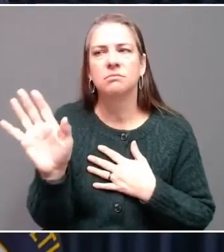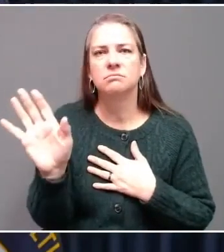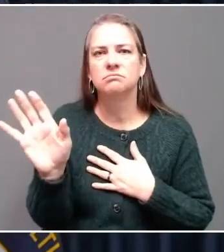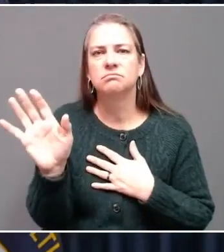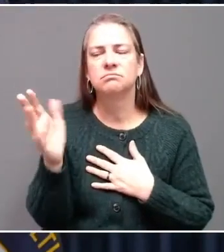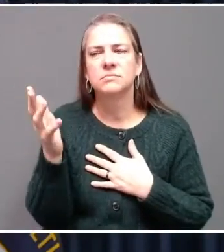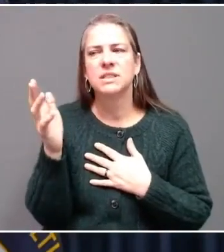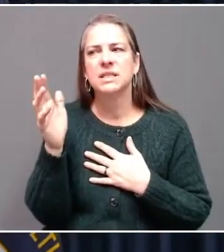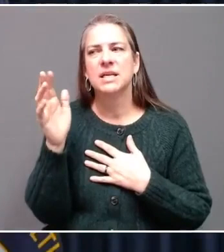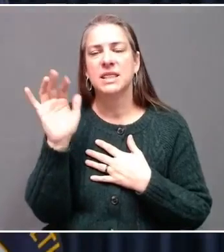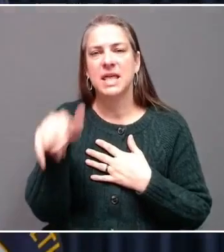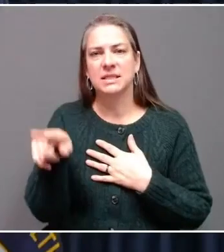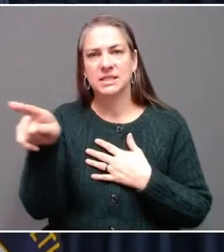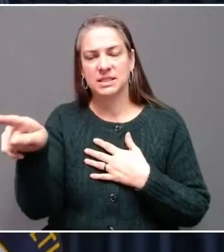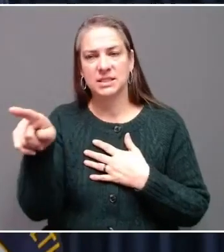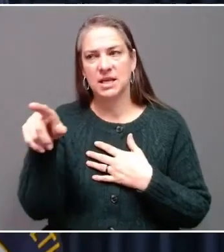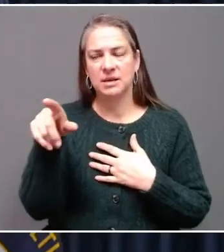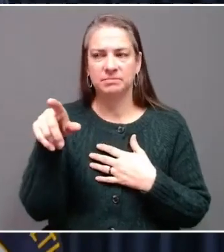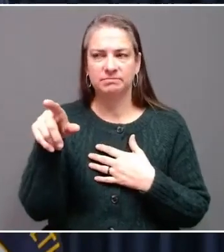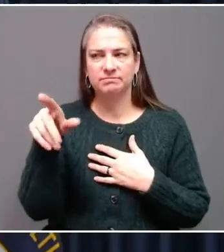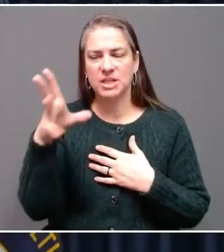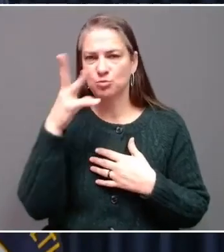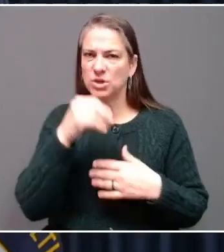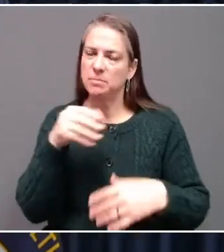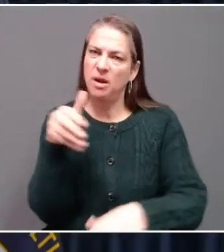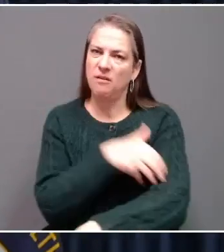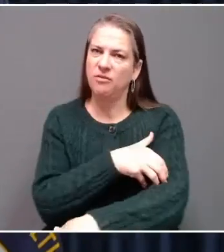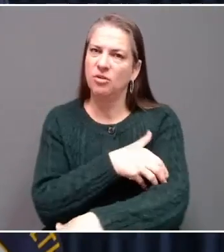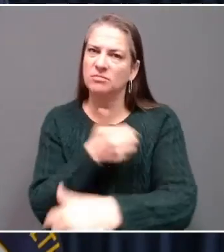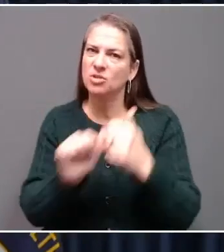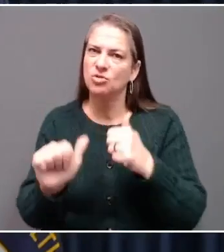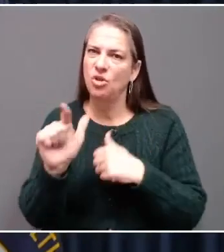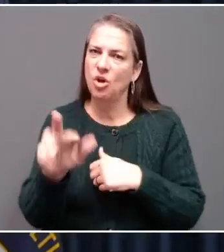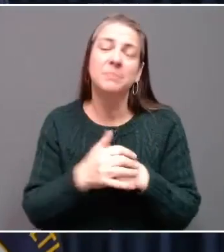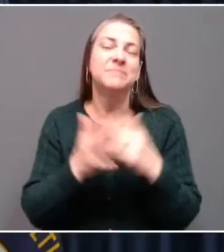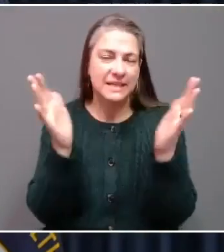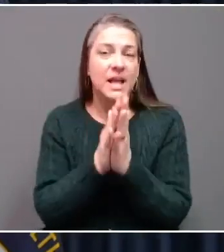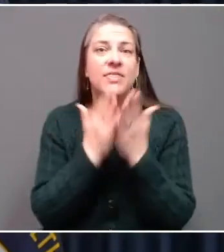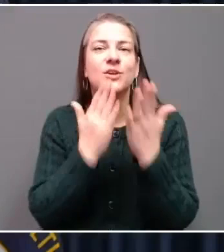doctrine that's out there under the law. All right. Thank you all very much.